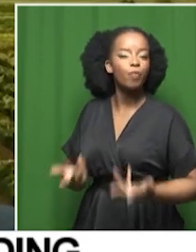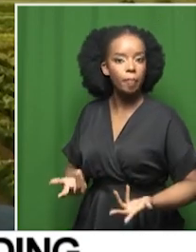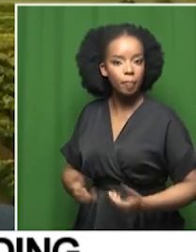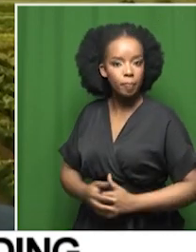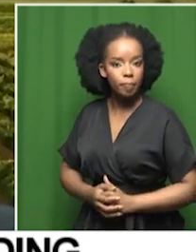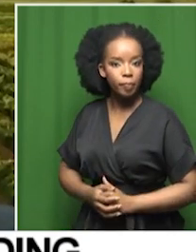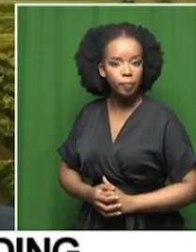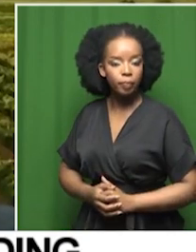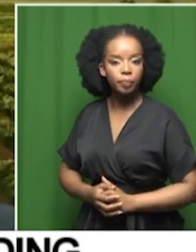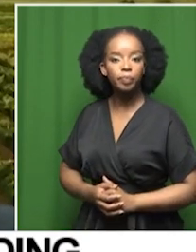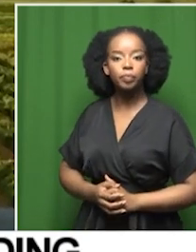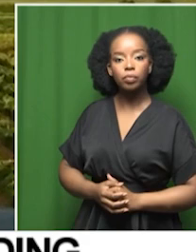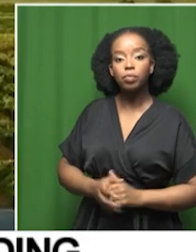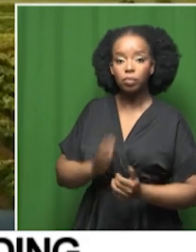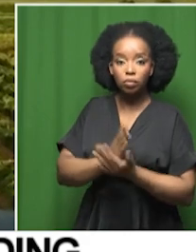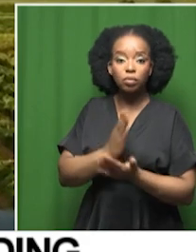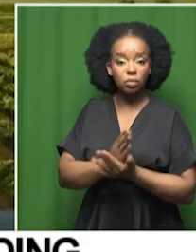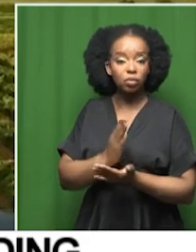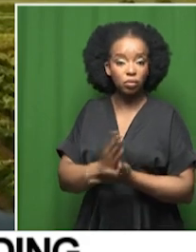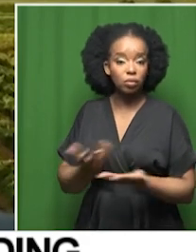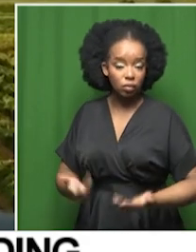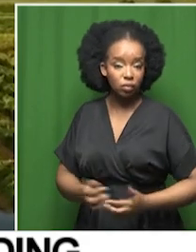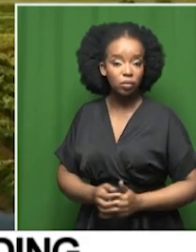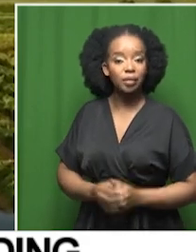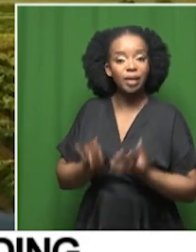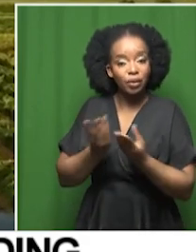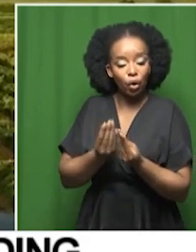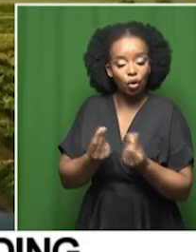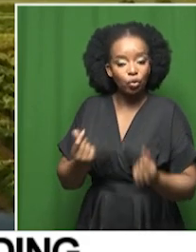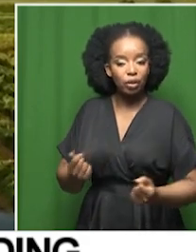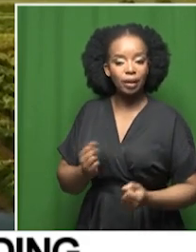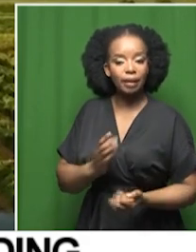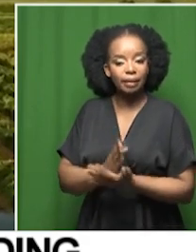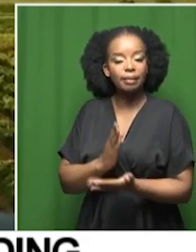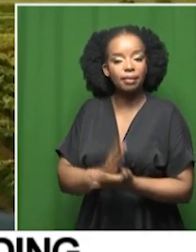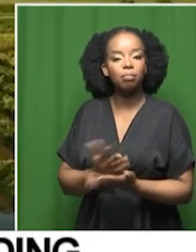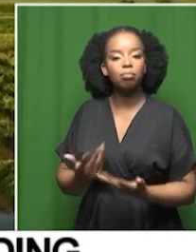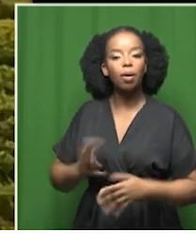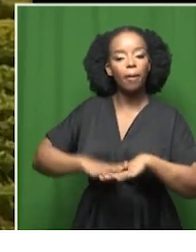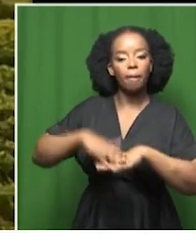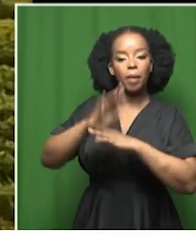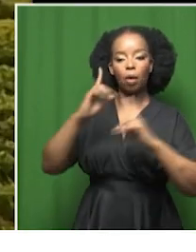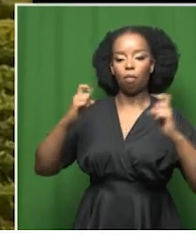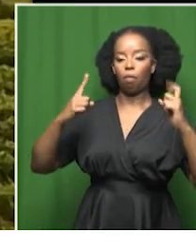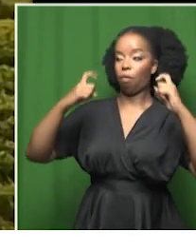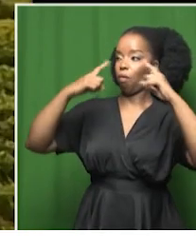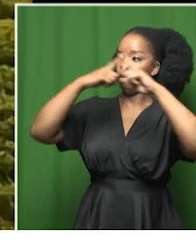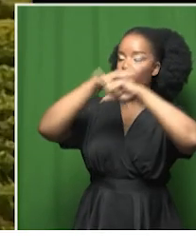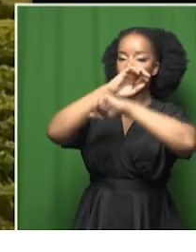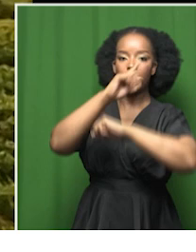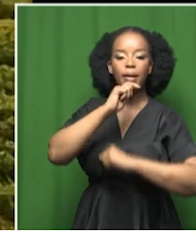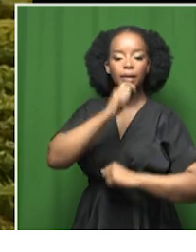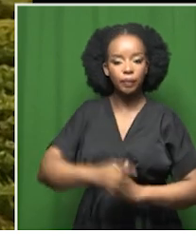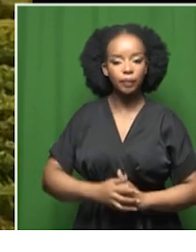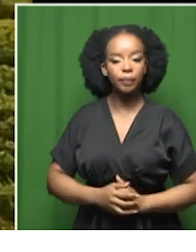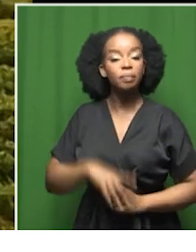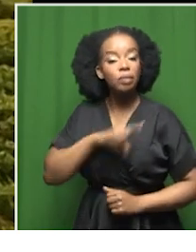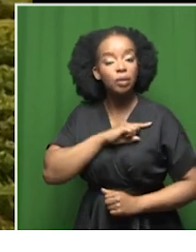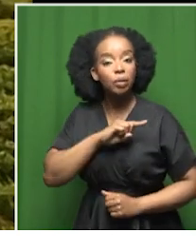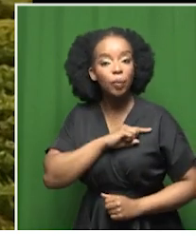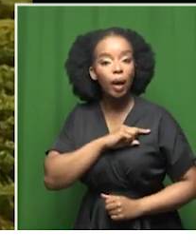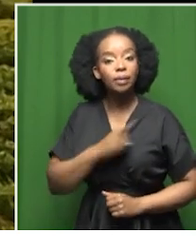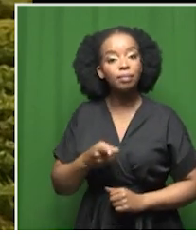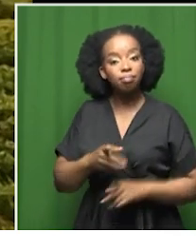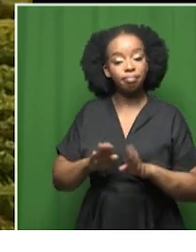Absolutely. You know, the impact is relatively easy to gauge. The solutions are, of course, significantly more complex. The root cause of the challenge is something that